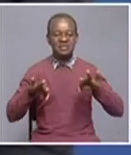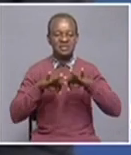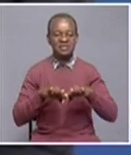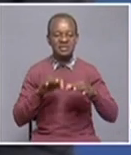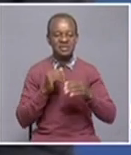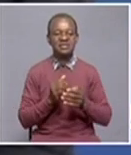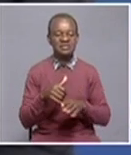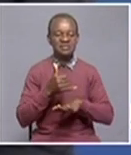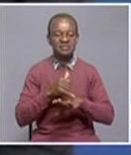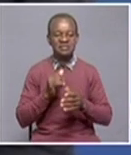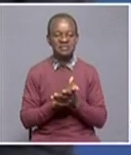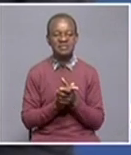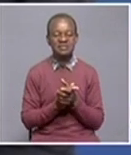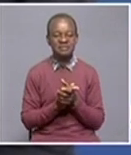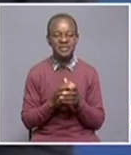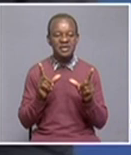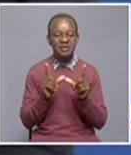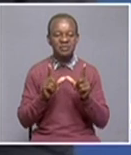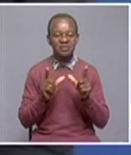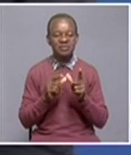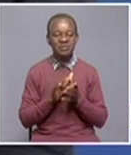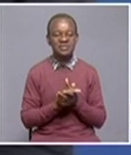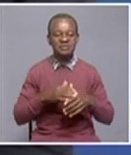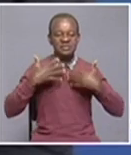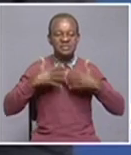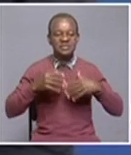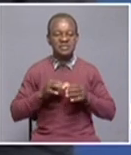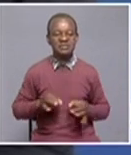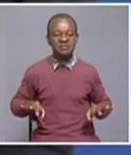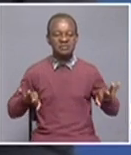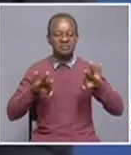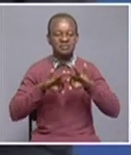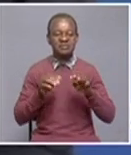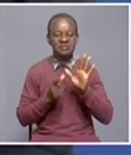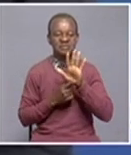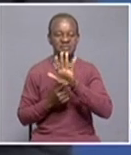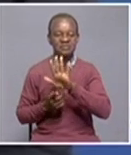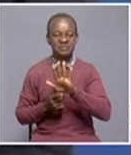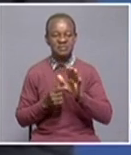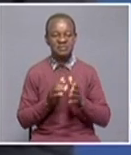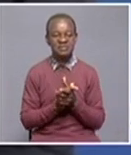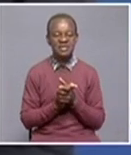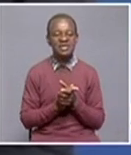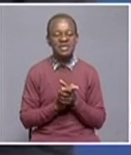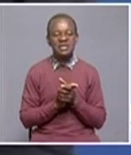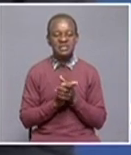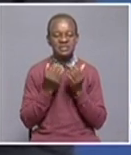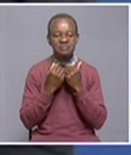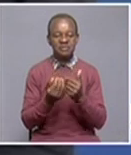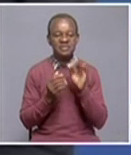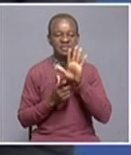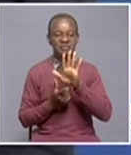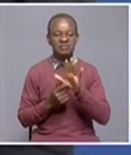Windhoek Industrial and Agricultural Show, it's actually one of the oldest shows. Started its activities